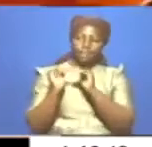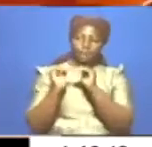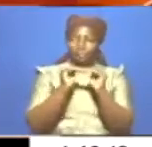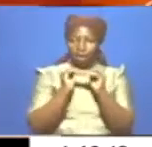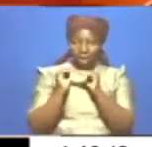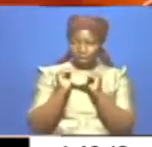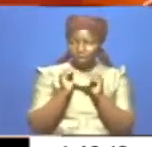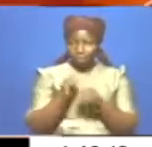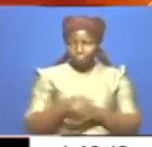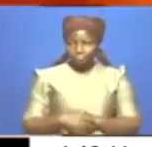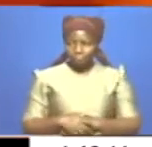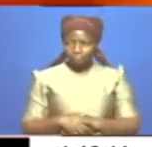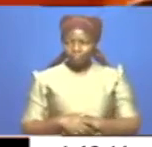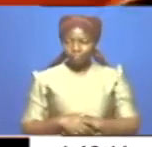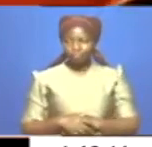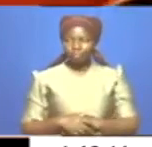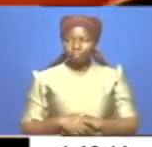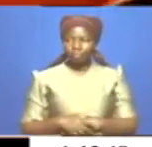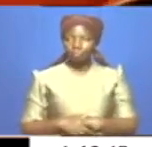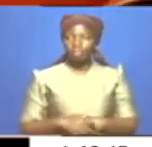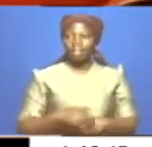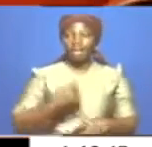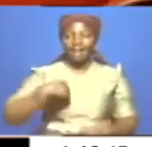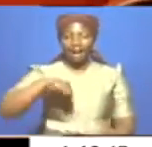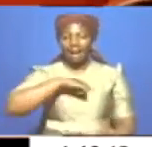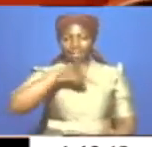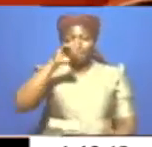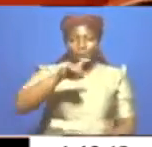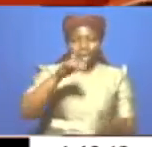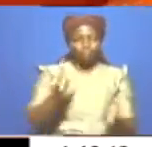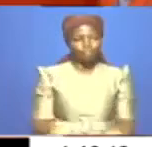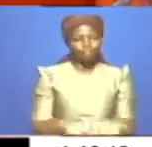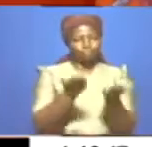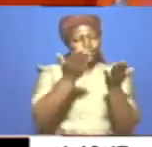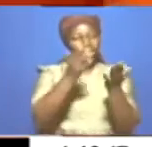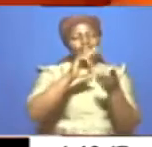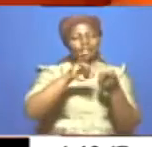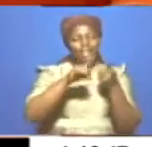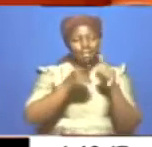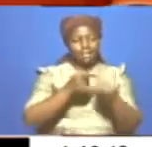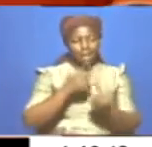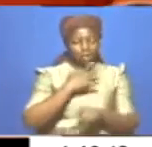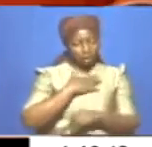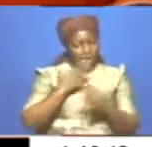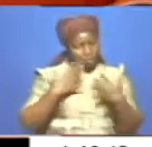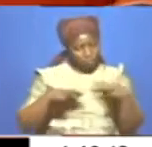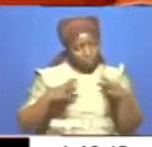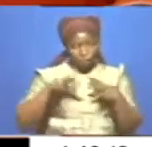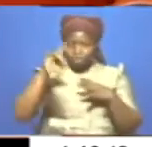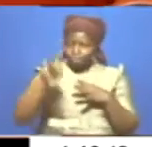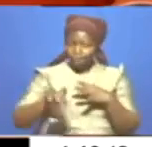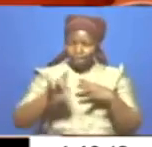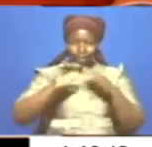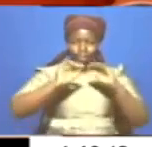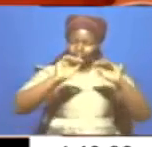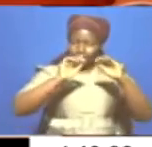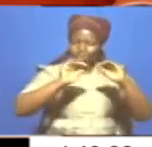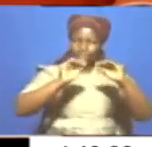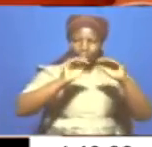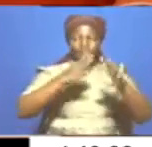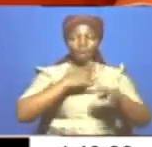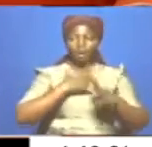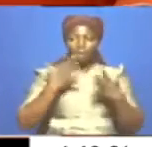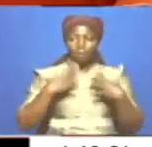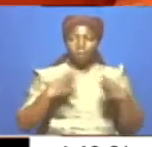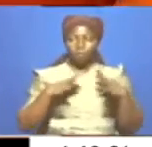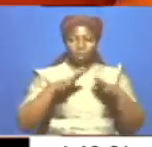To lift, we must lift the standards of our people. We must educate our people.